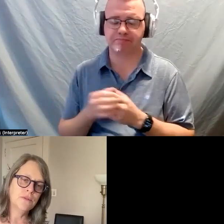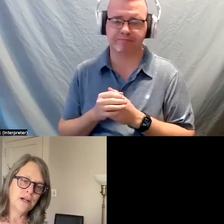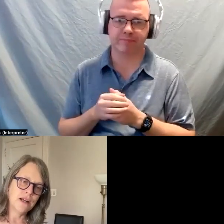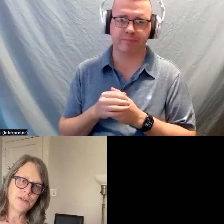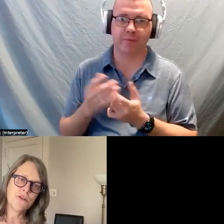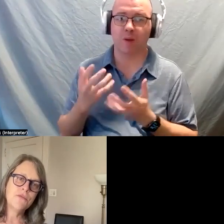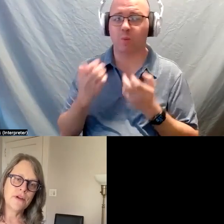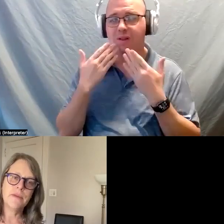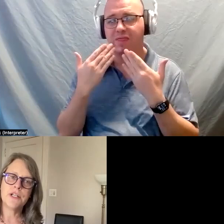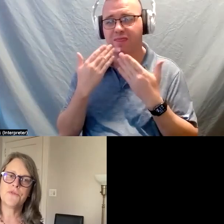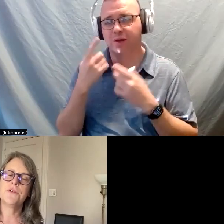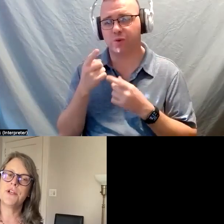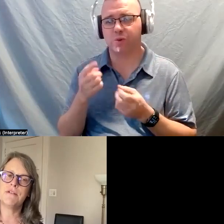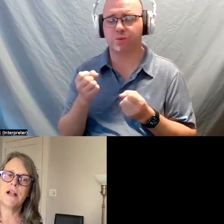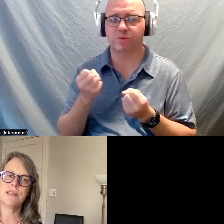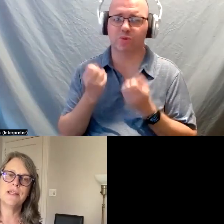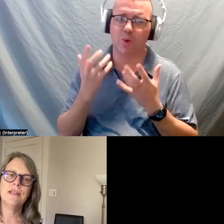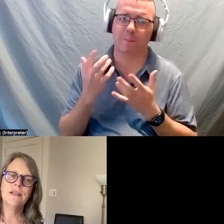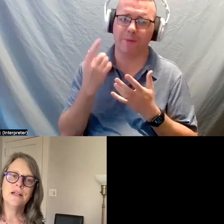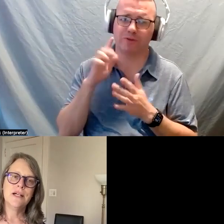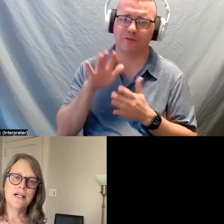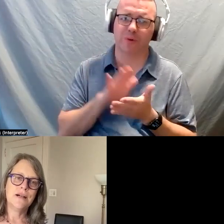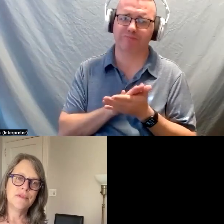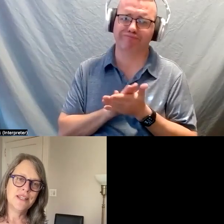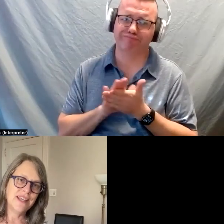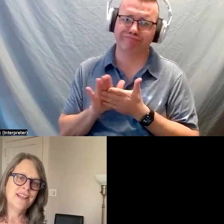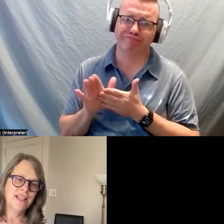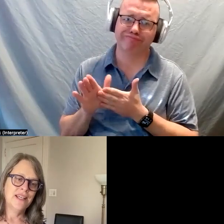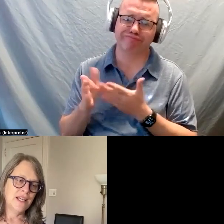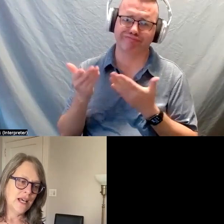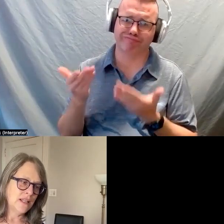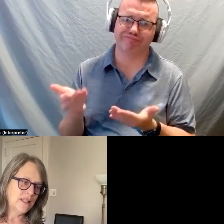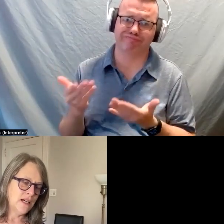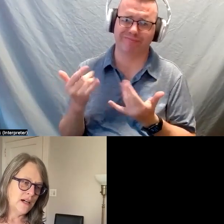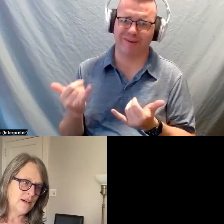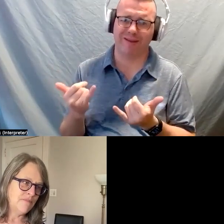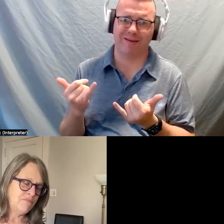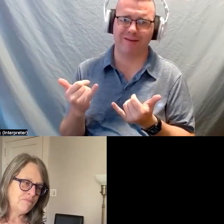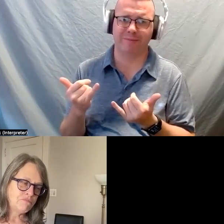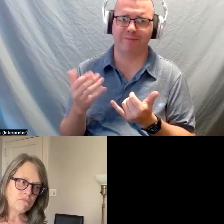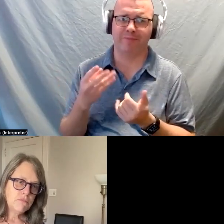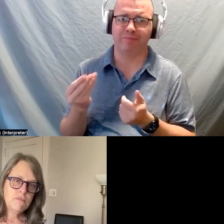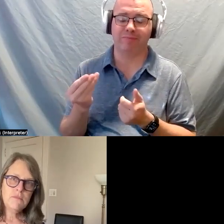thank you so very much for your generosity today. And